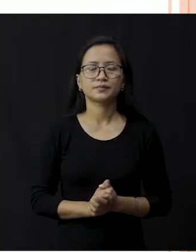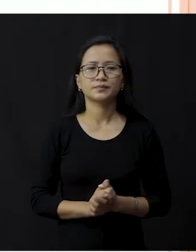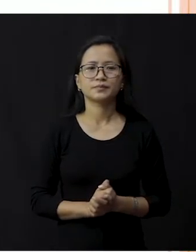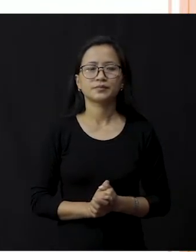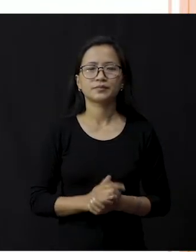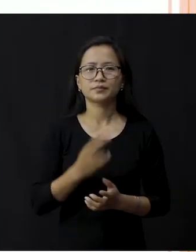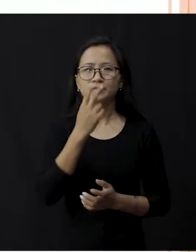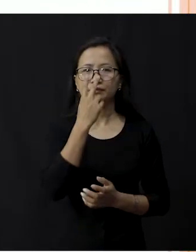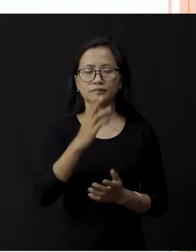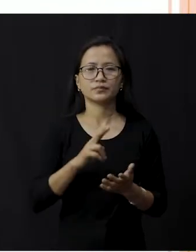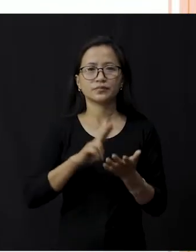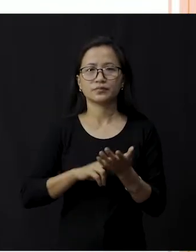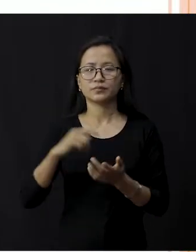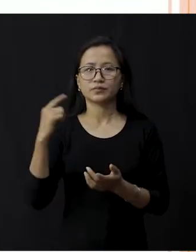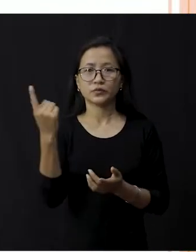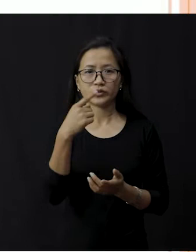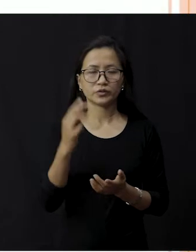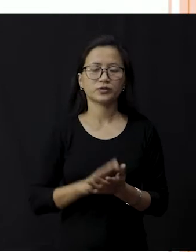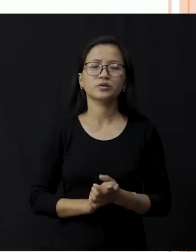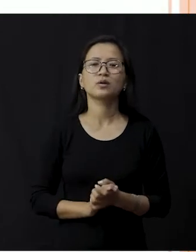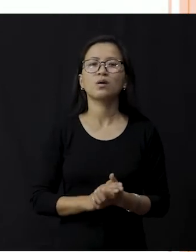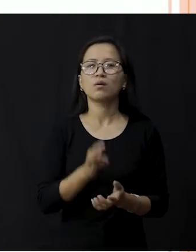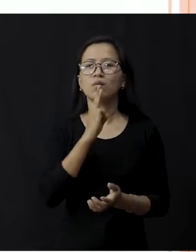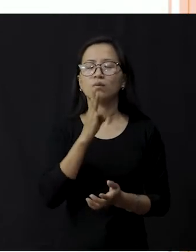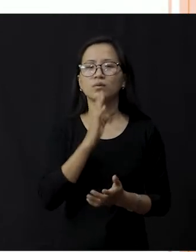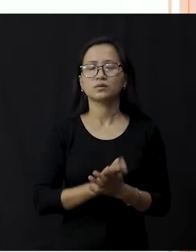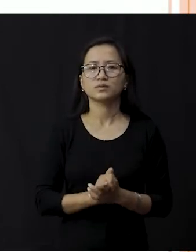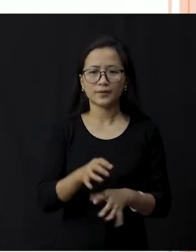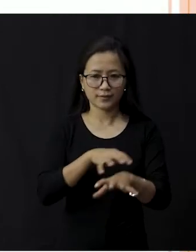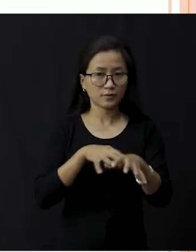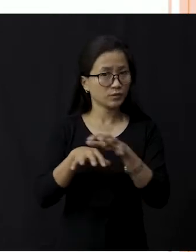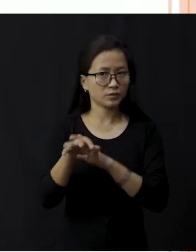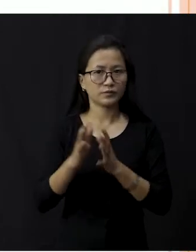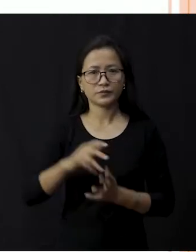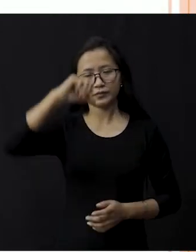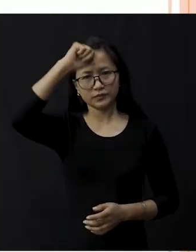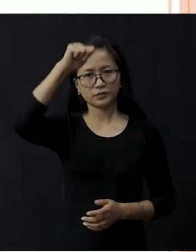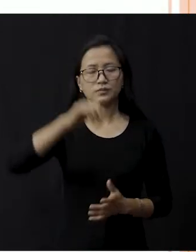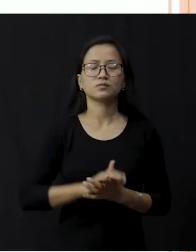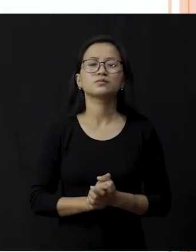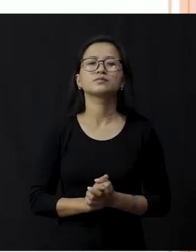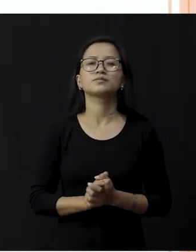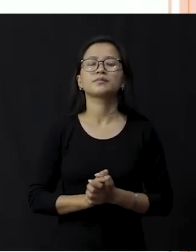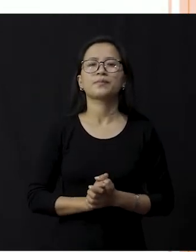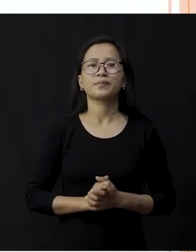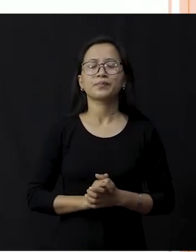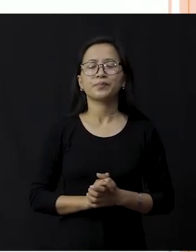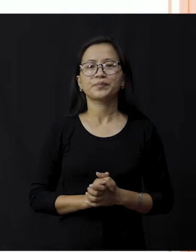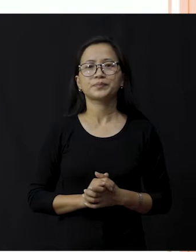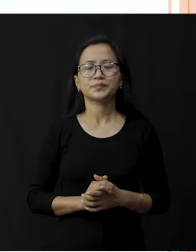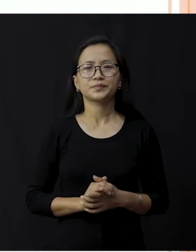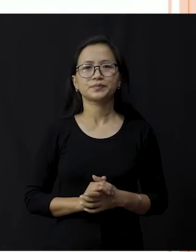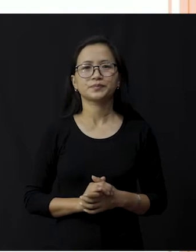Okay, so this is the national water animal of India. This is the national water